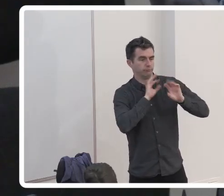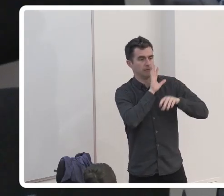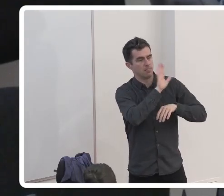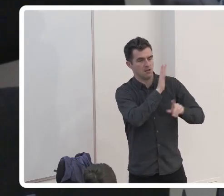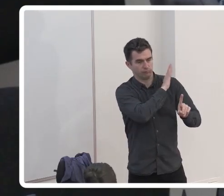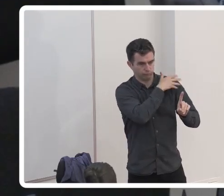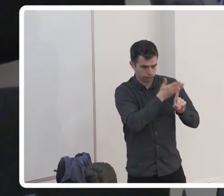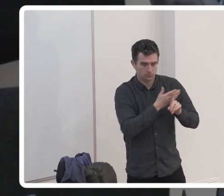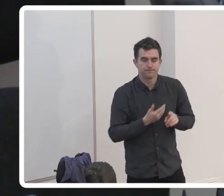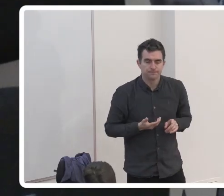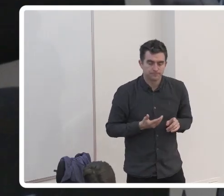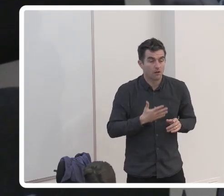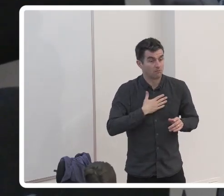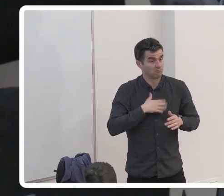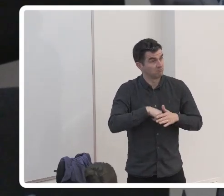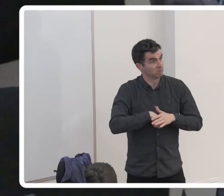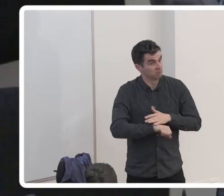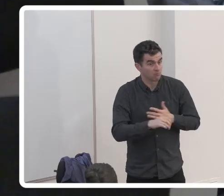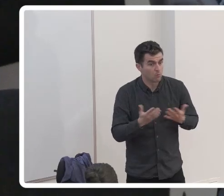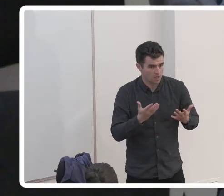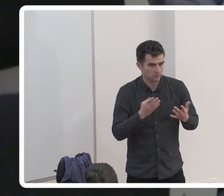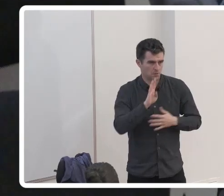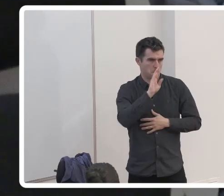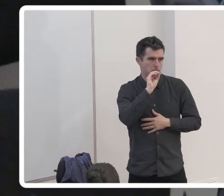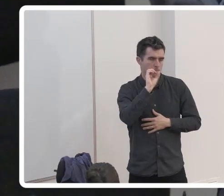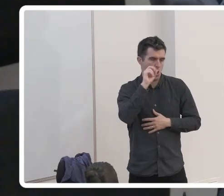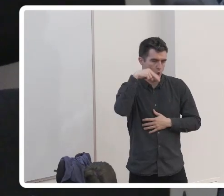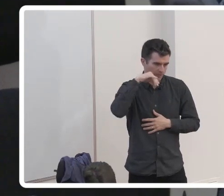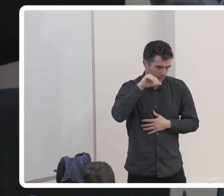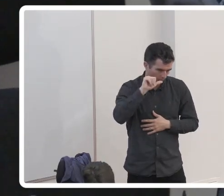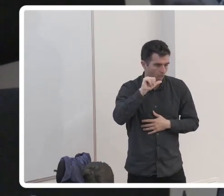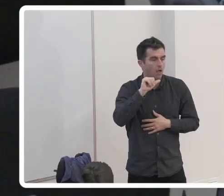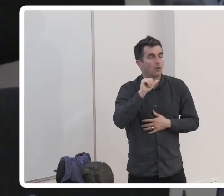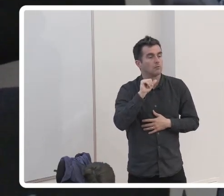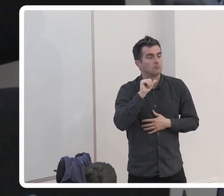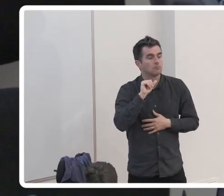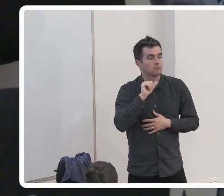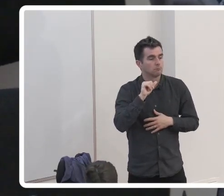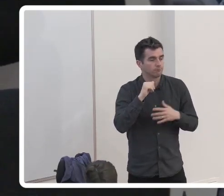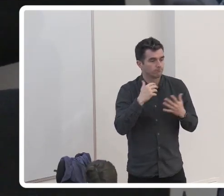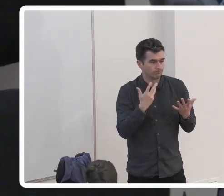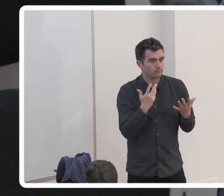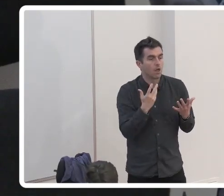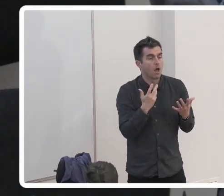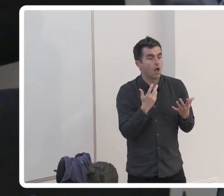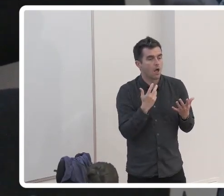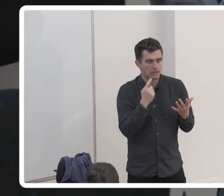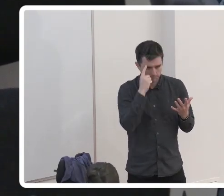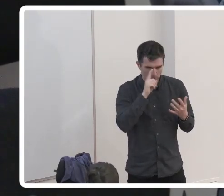1st, 2012, I have been living completely independently. I have been president of the Association for Self-Advocacy since